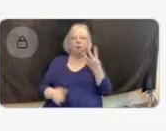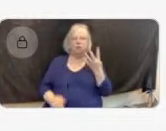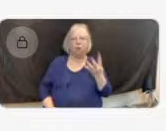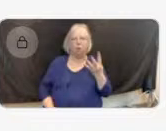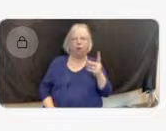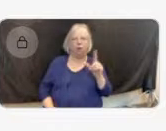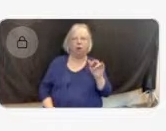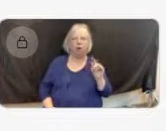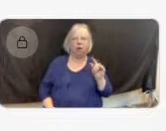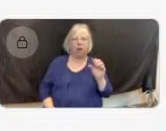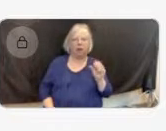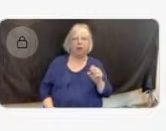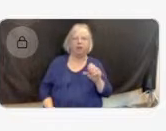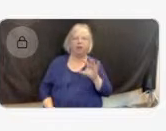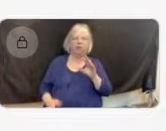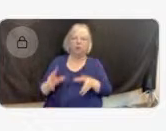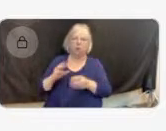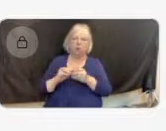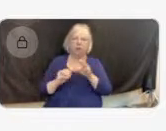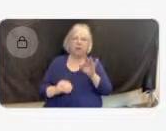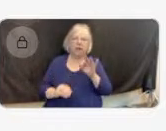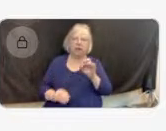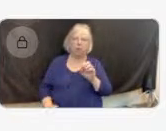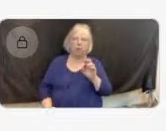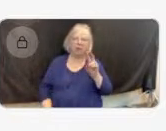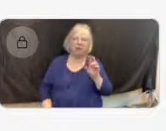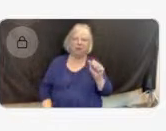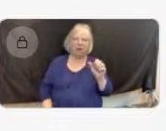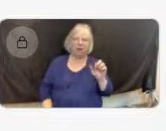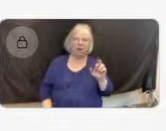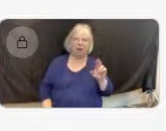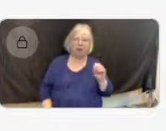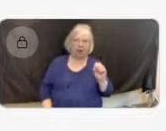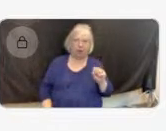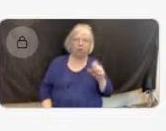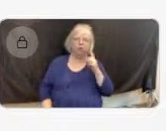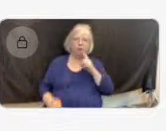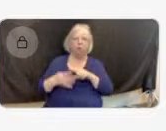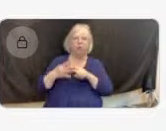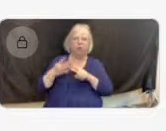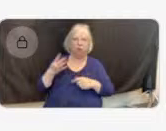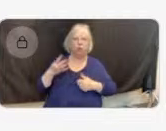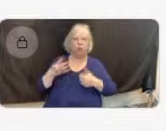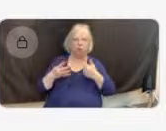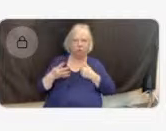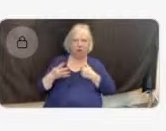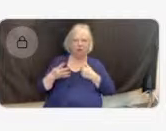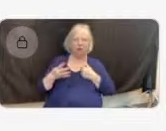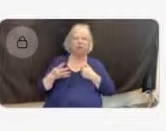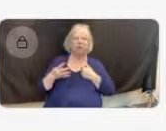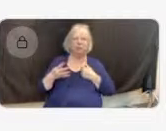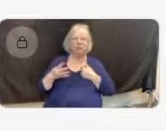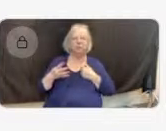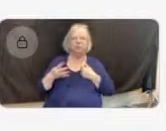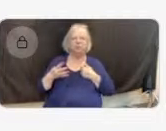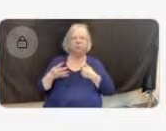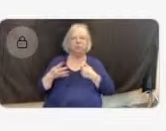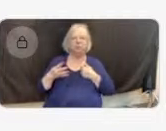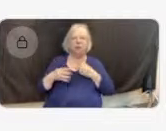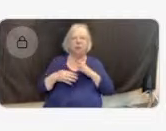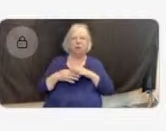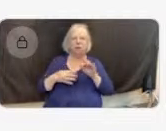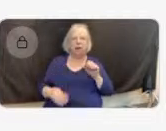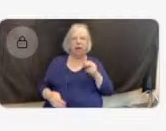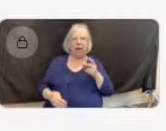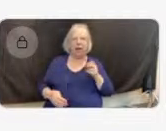of 0.97 acres at 3301, 3305, 3317, and 3319 Asher